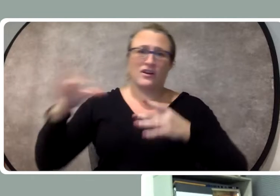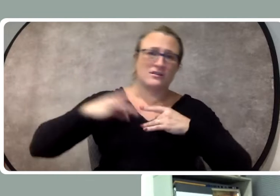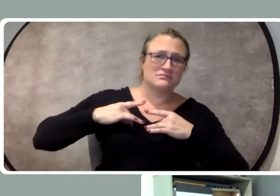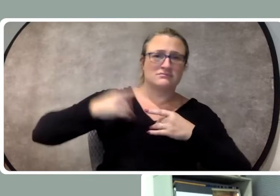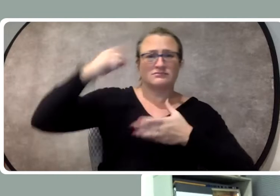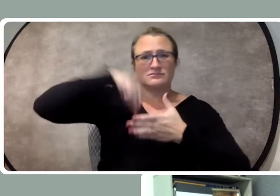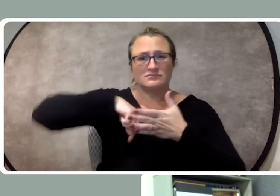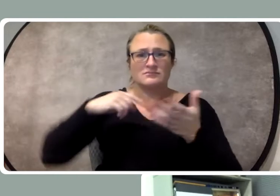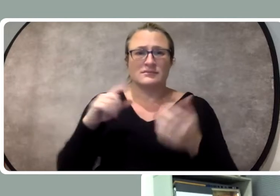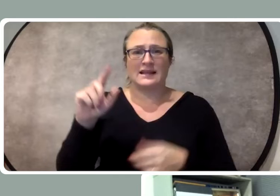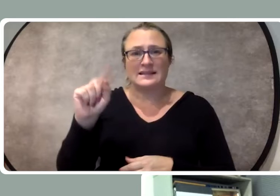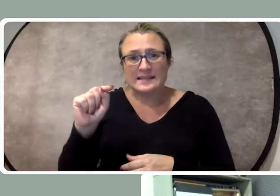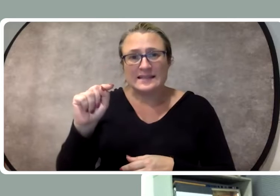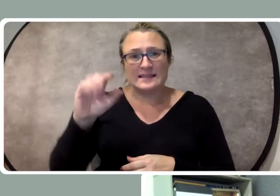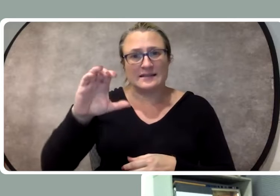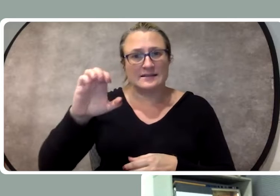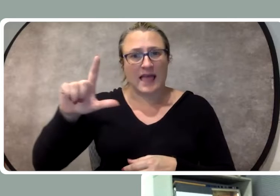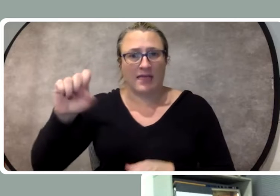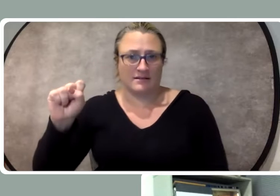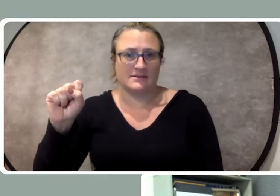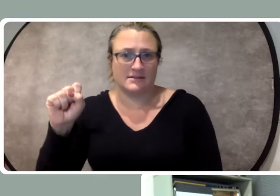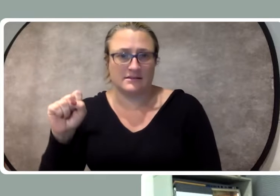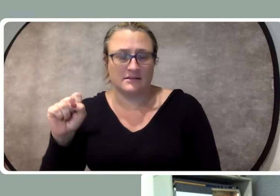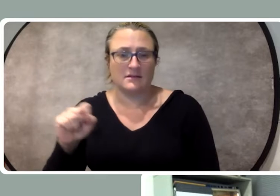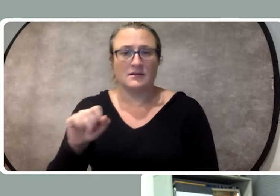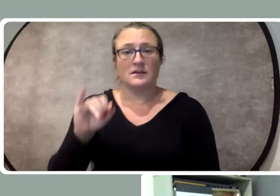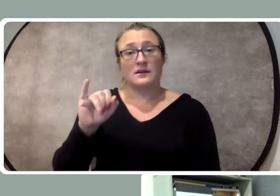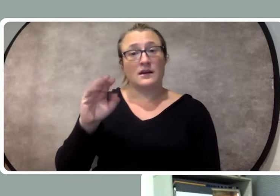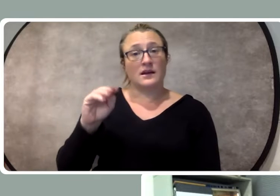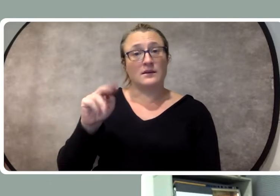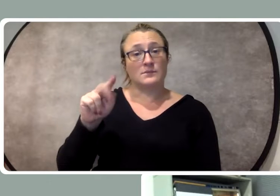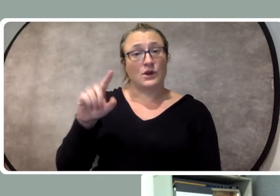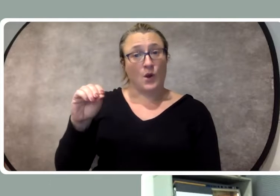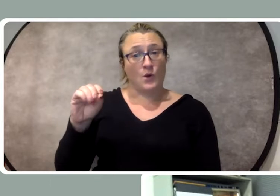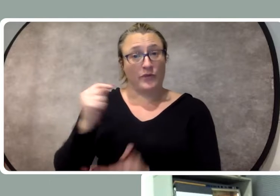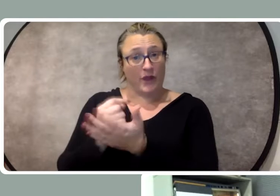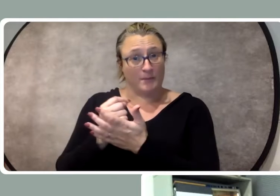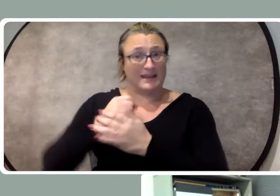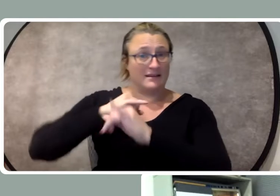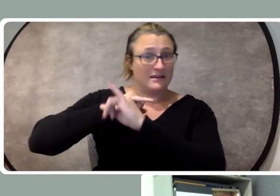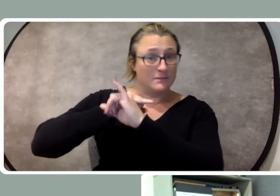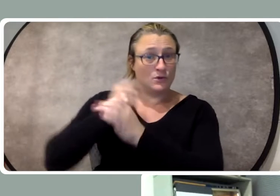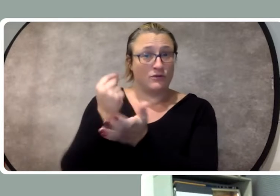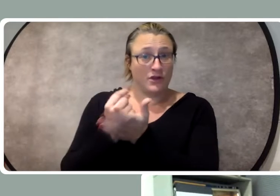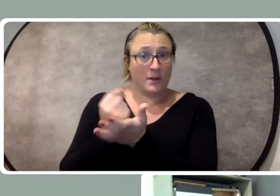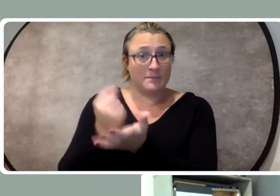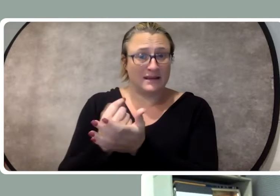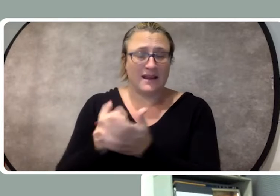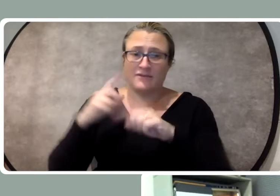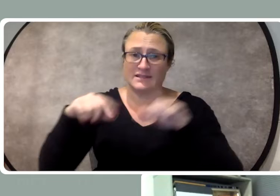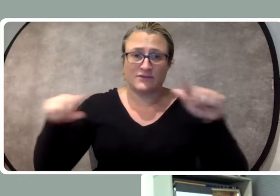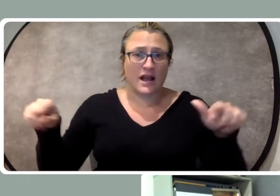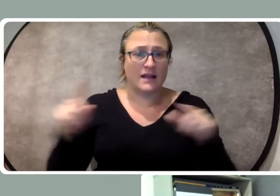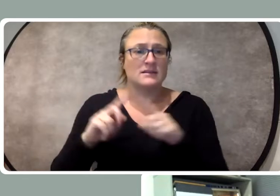And these are T cells. So immunotherapy, again, there are many, many different forms of immunotherapy. In very simple